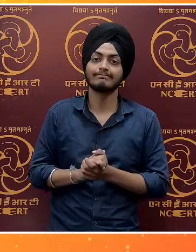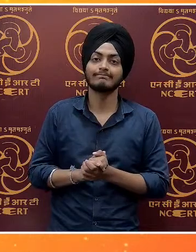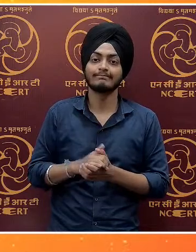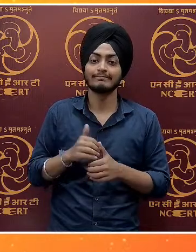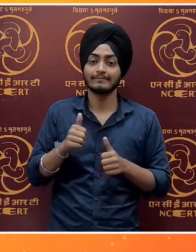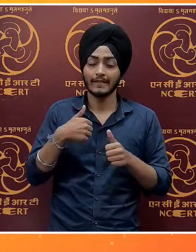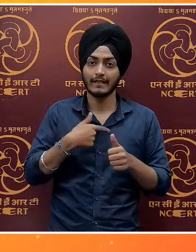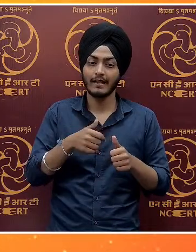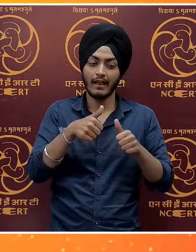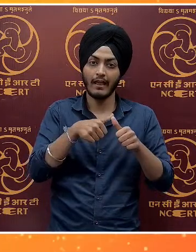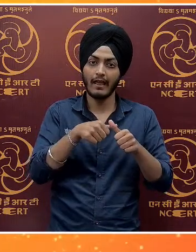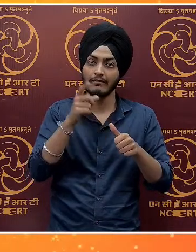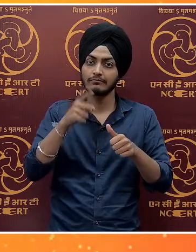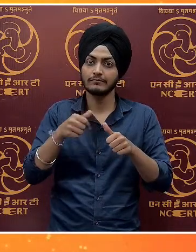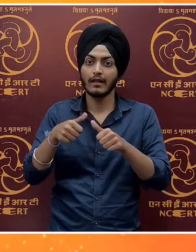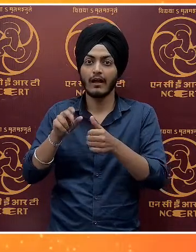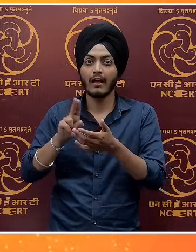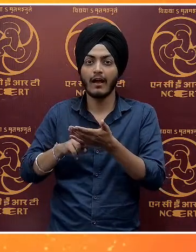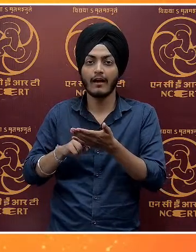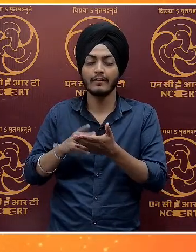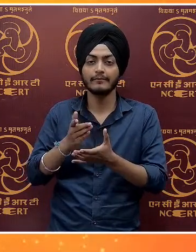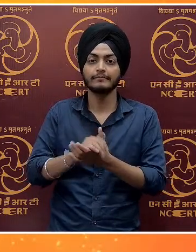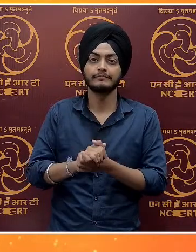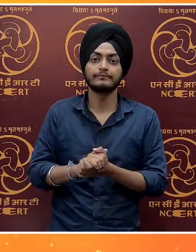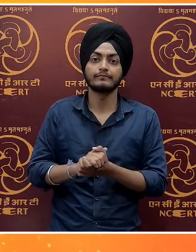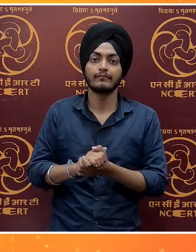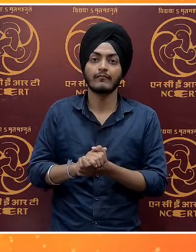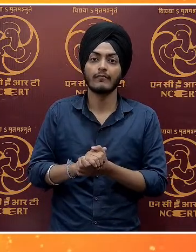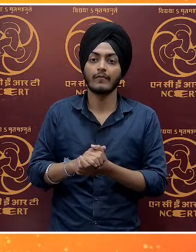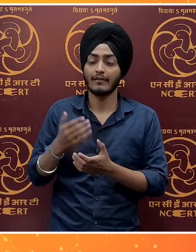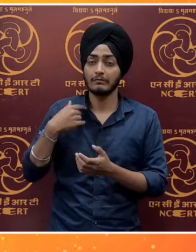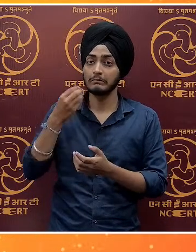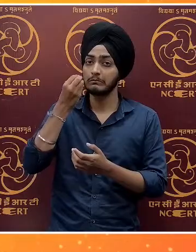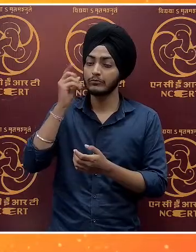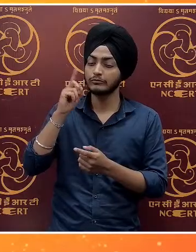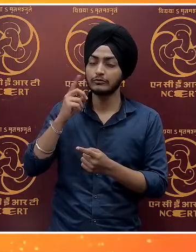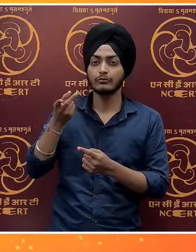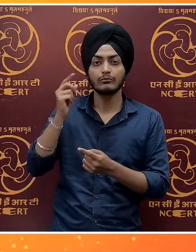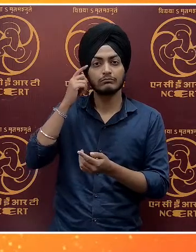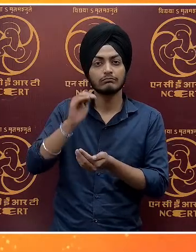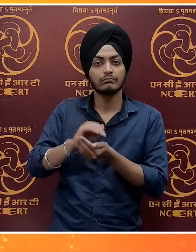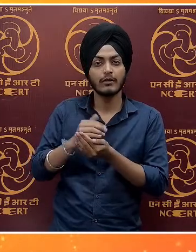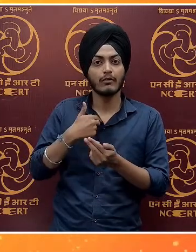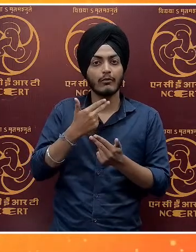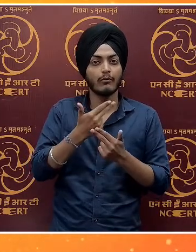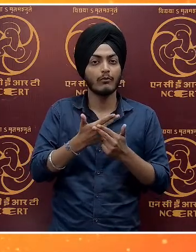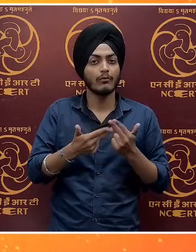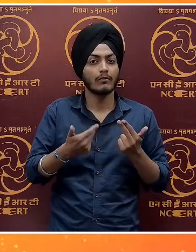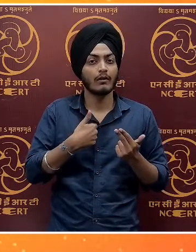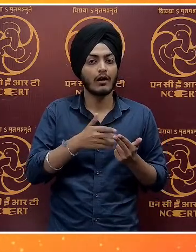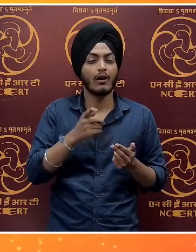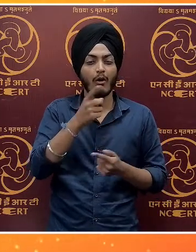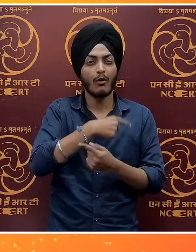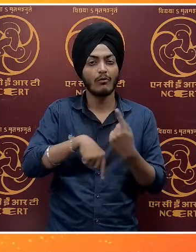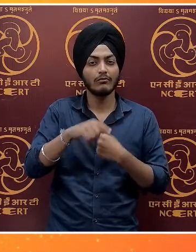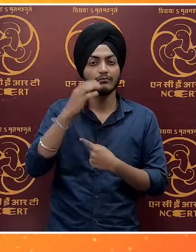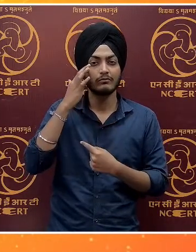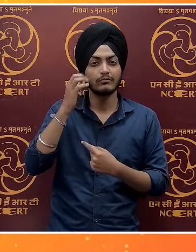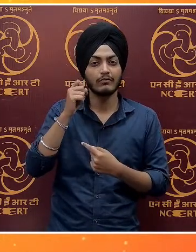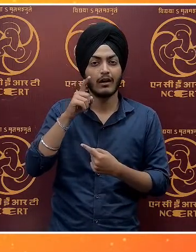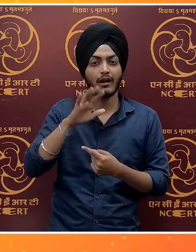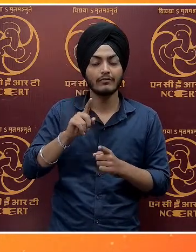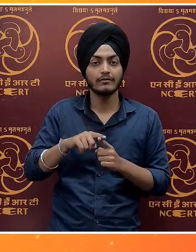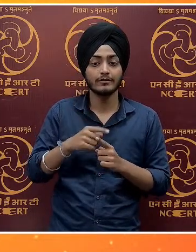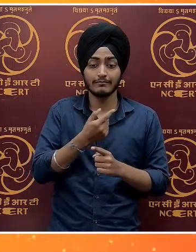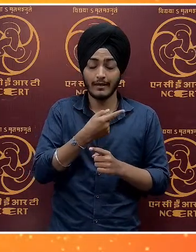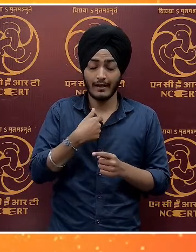an. What are these? A and an? Let's recall what we have learnt in the earlier classes. Do you know how many letters are there